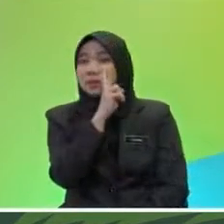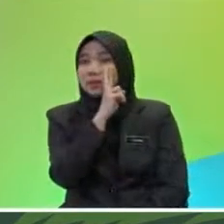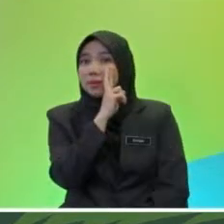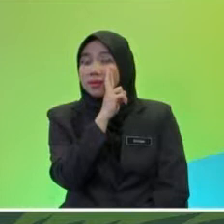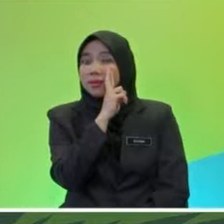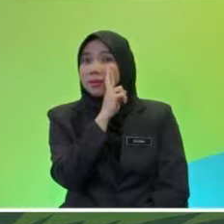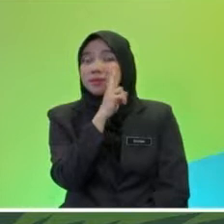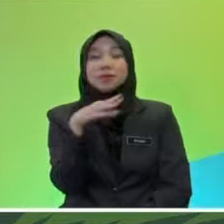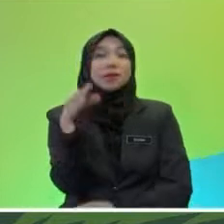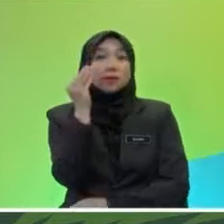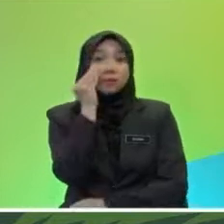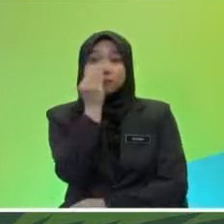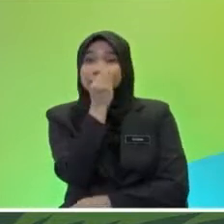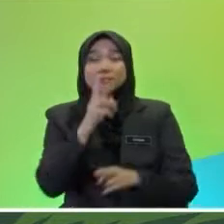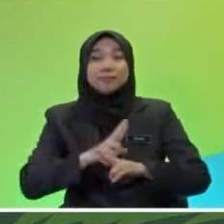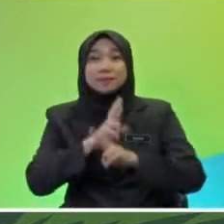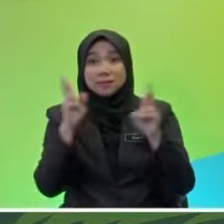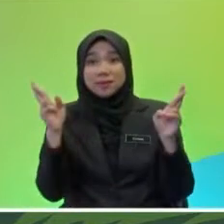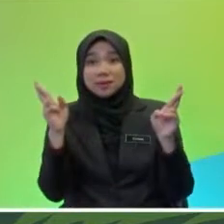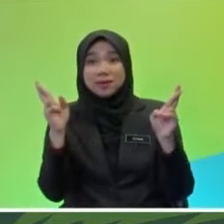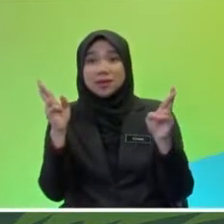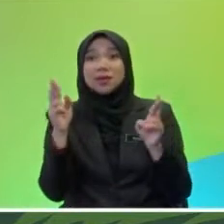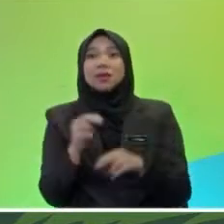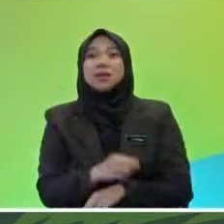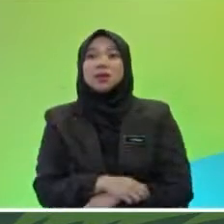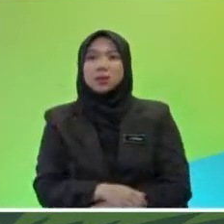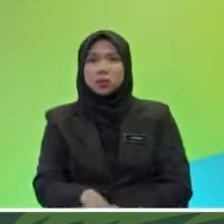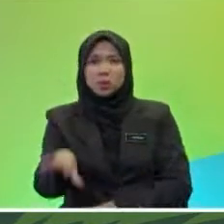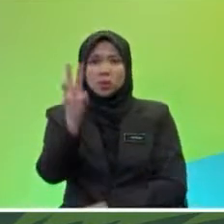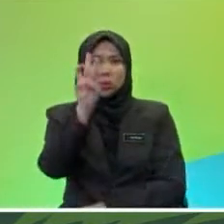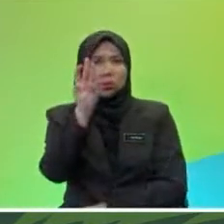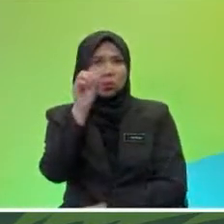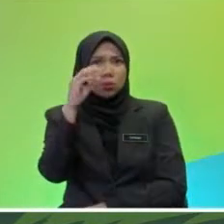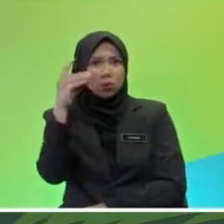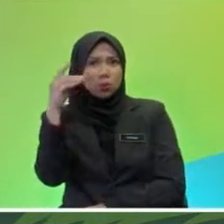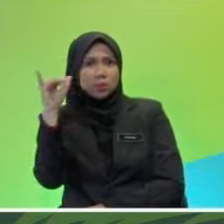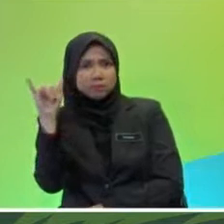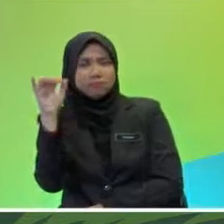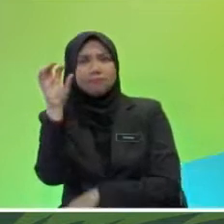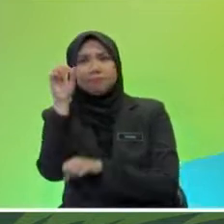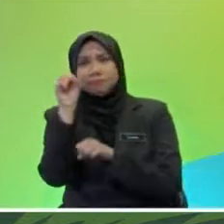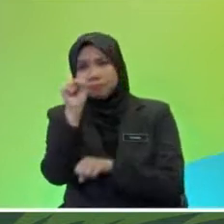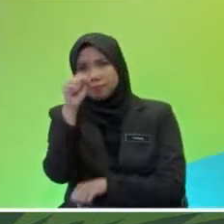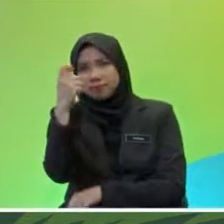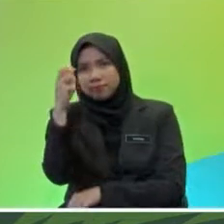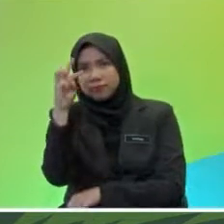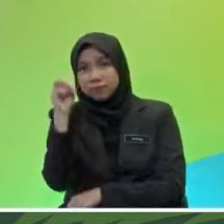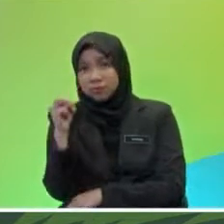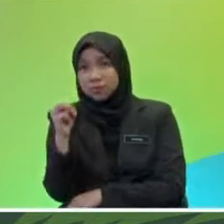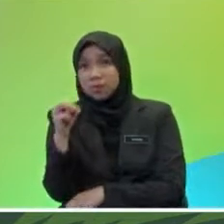hibiscus plant have woody stems. Ah, woody stems. Yes. When you talk about woody stems, does it have to be wood